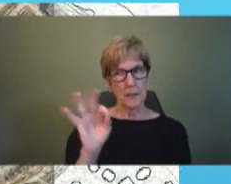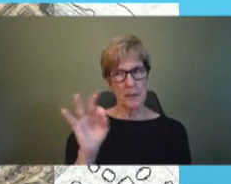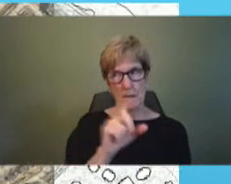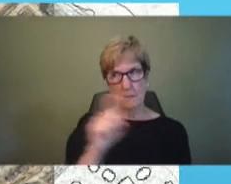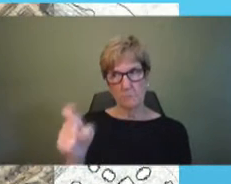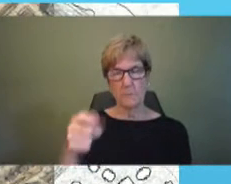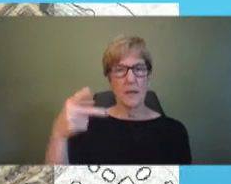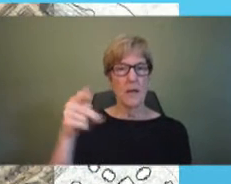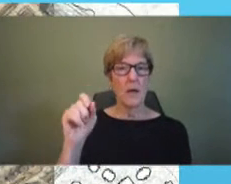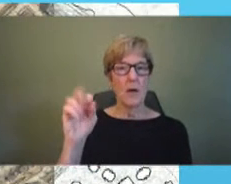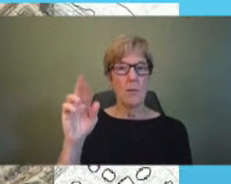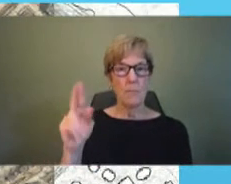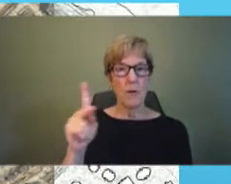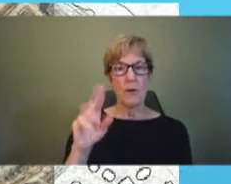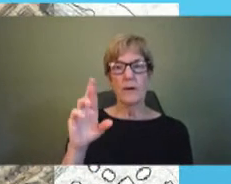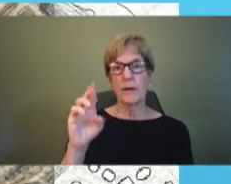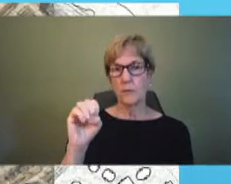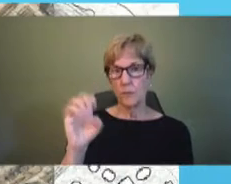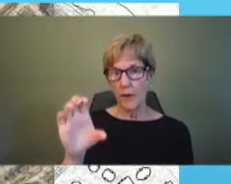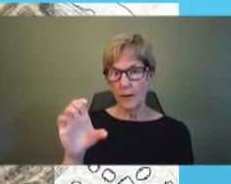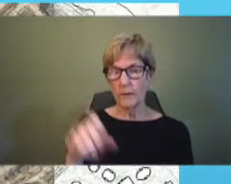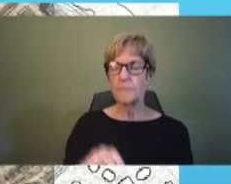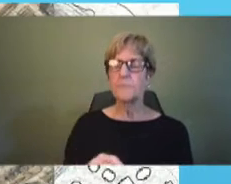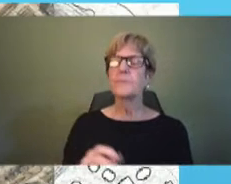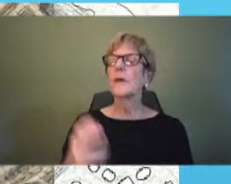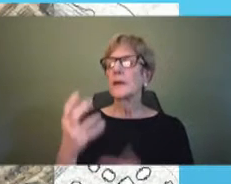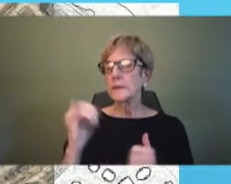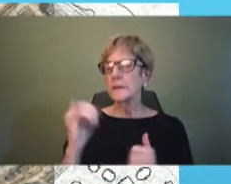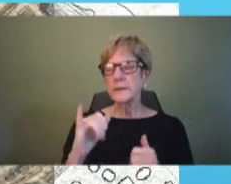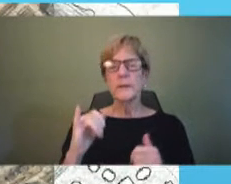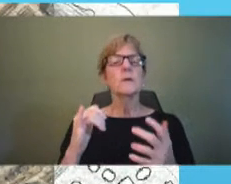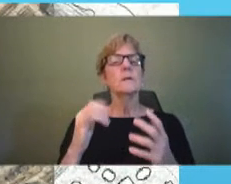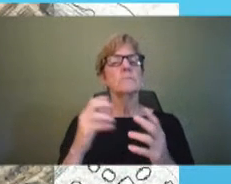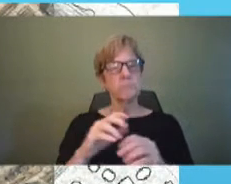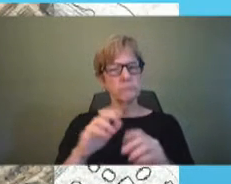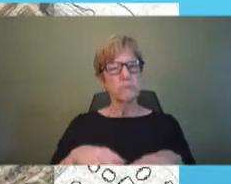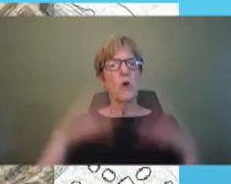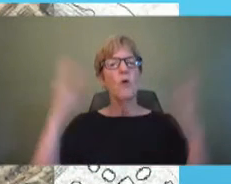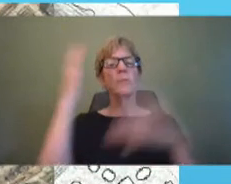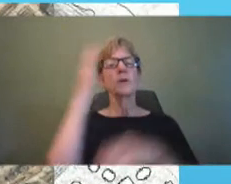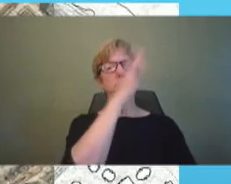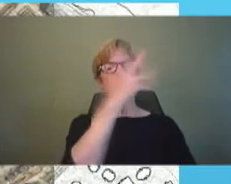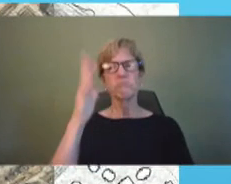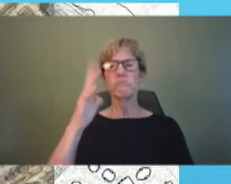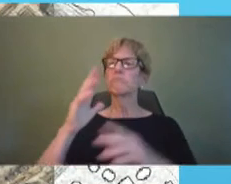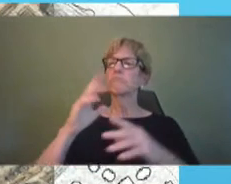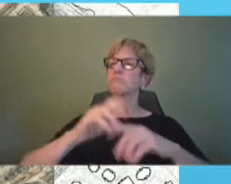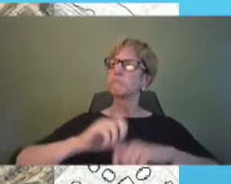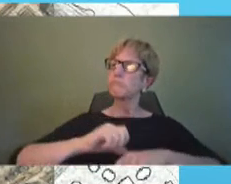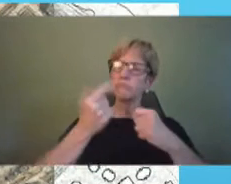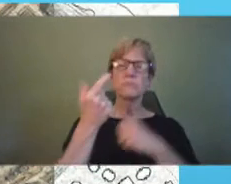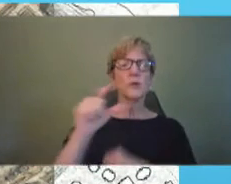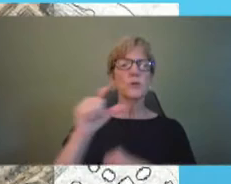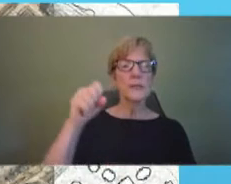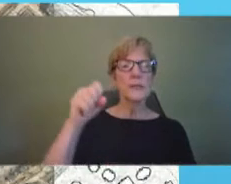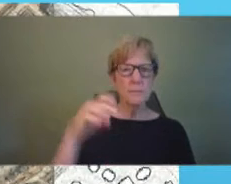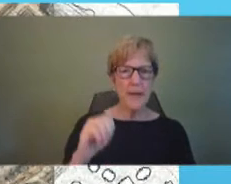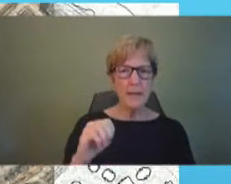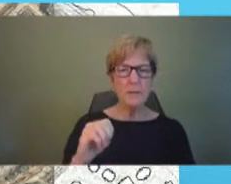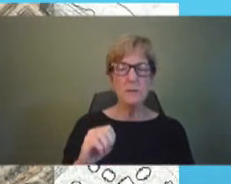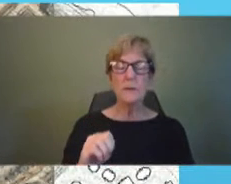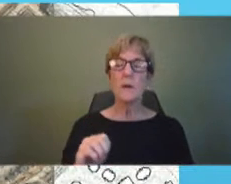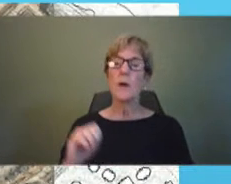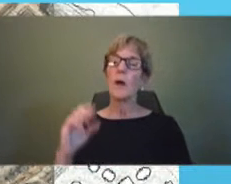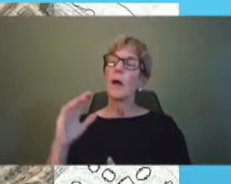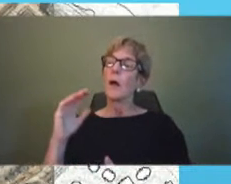wreck uh still incorporating a lot of other green spaces and Open Spaces throughout the site uh we do have lower density areas here kind of